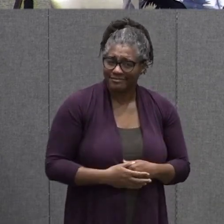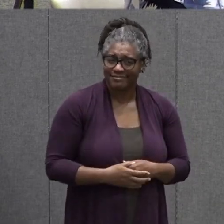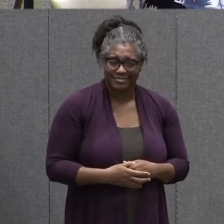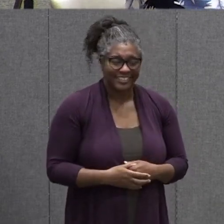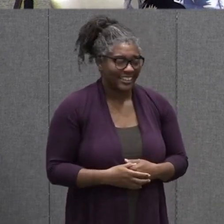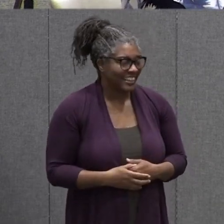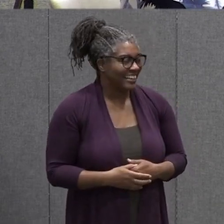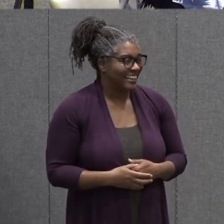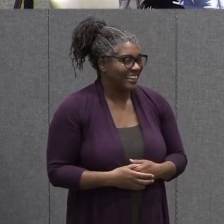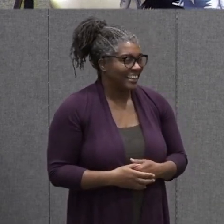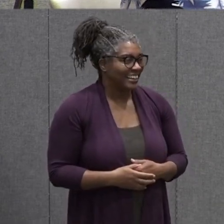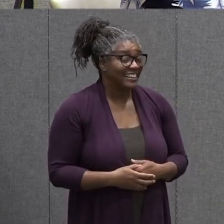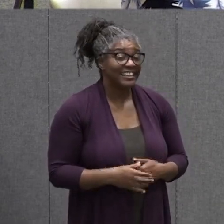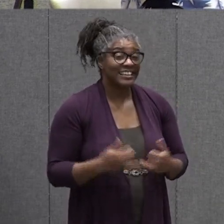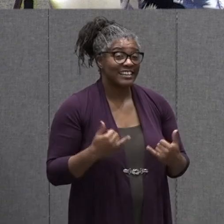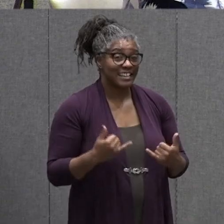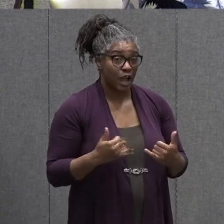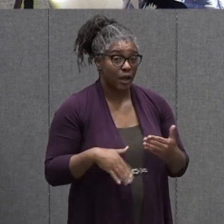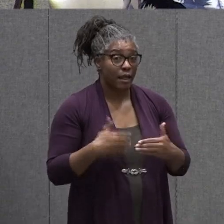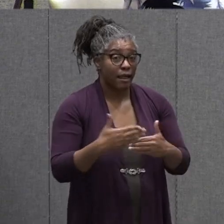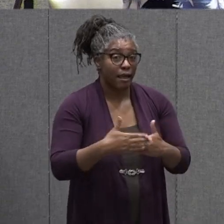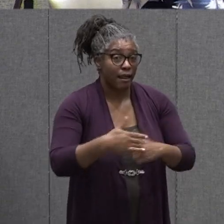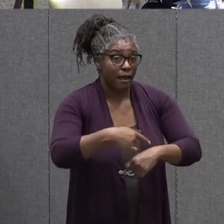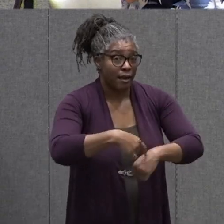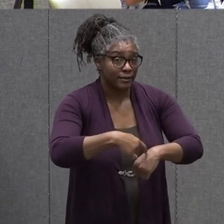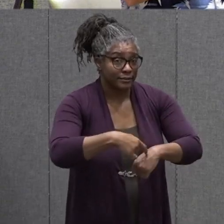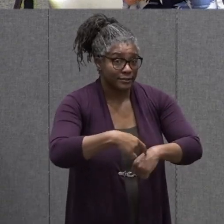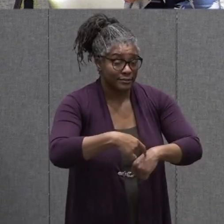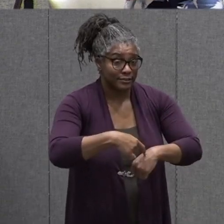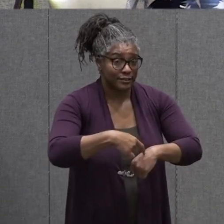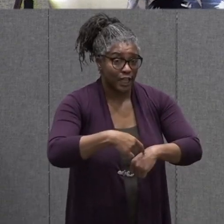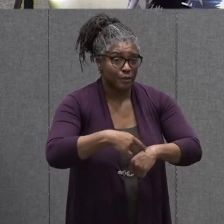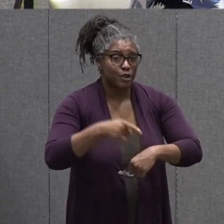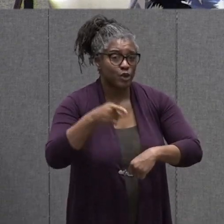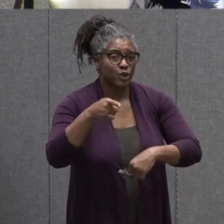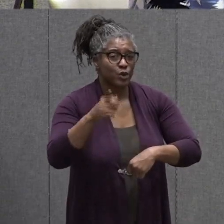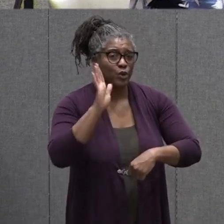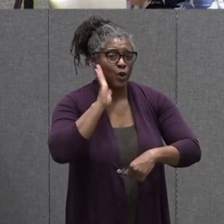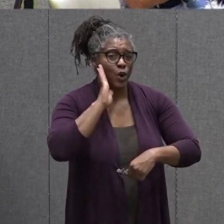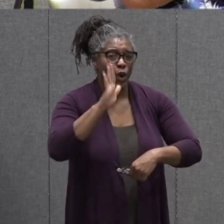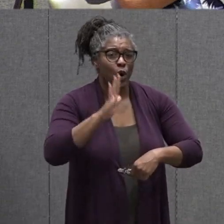Now on this next one, you're going to play whatever you feel like playing.